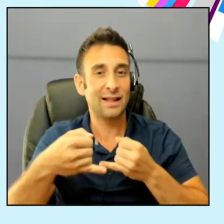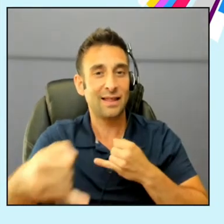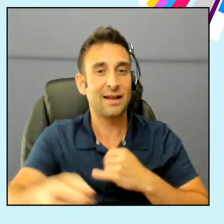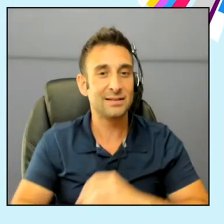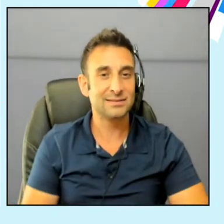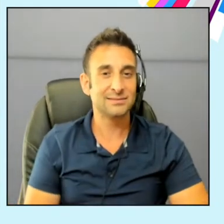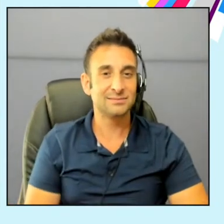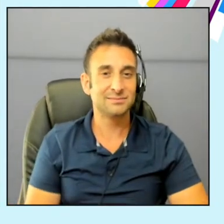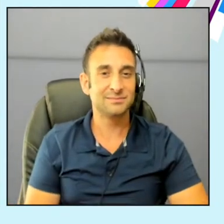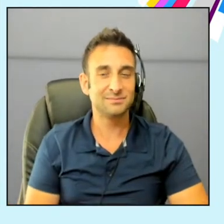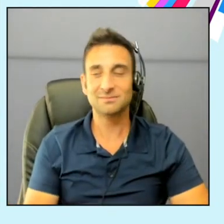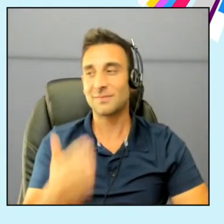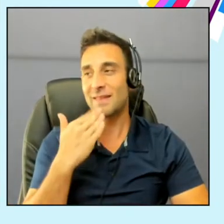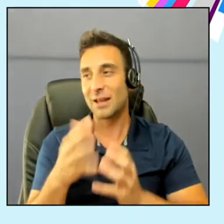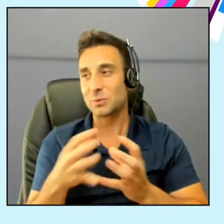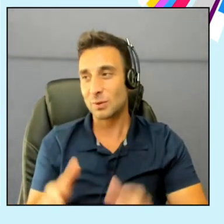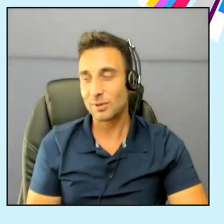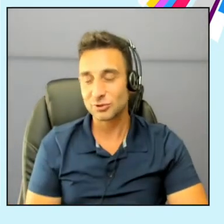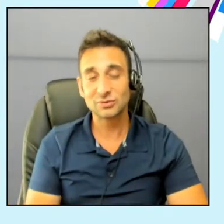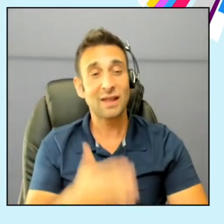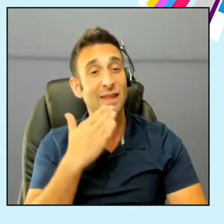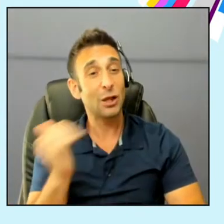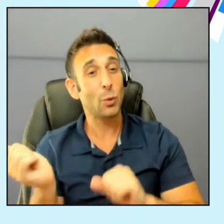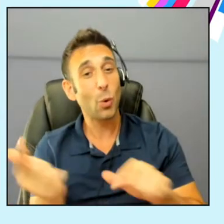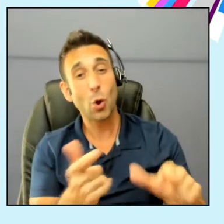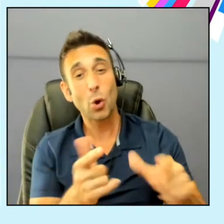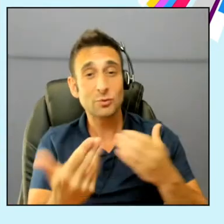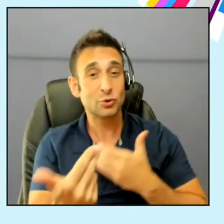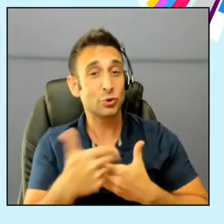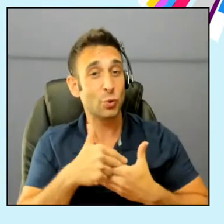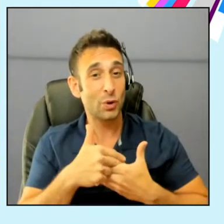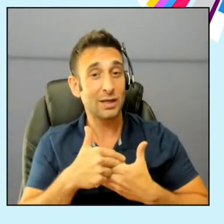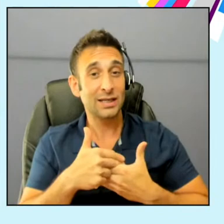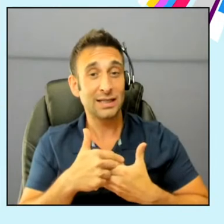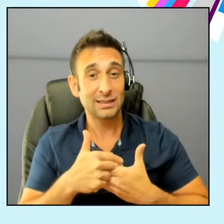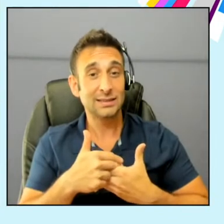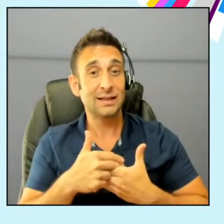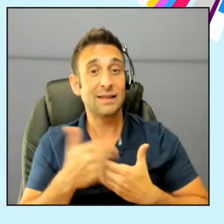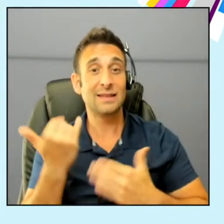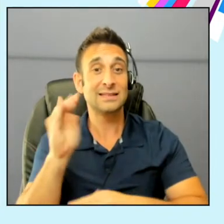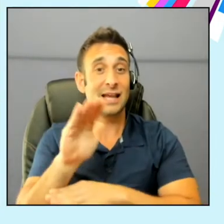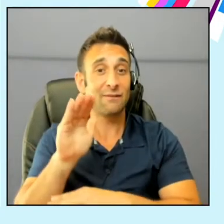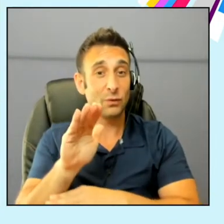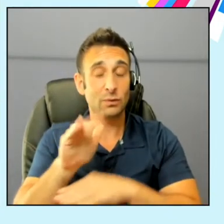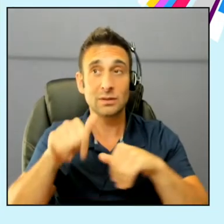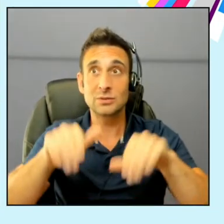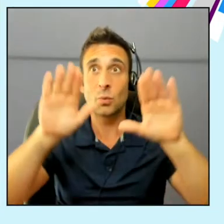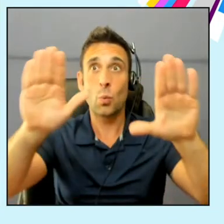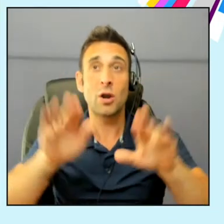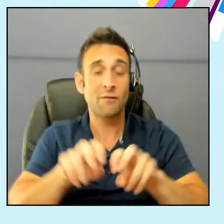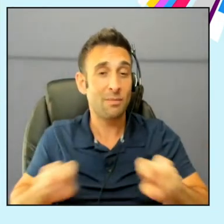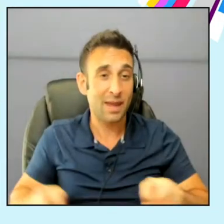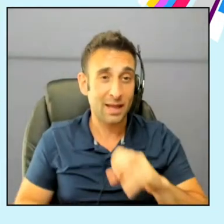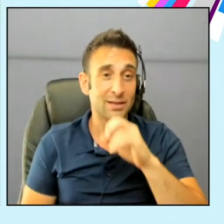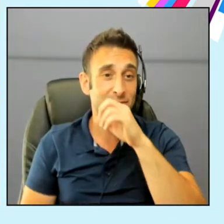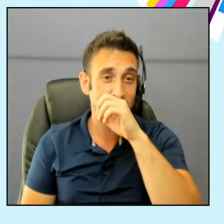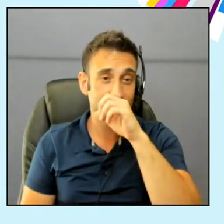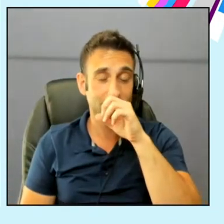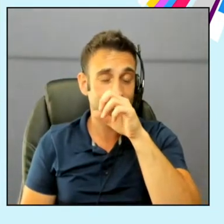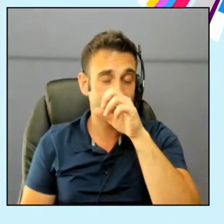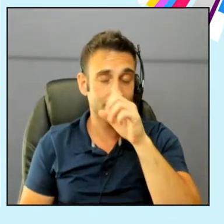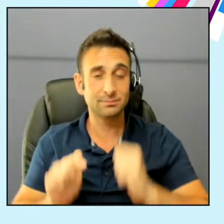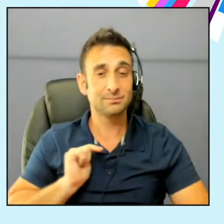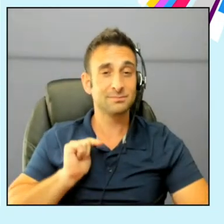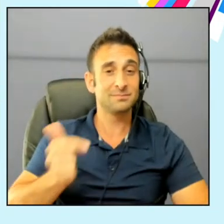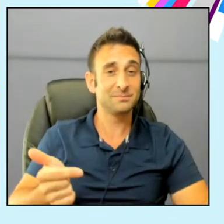Thank you so much. And thank you all so much for joining us this afternoon for this wonderful panel. I'm going to turn it over and